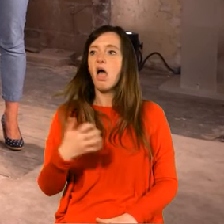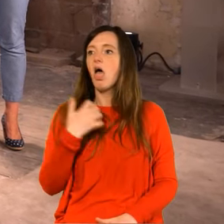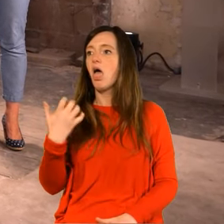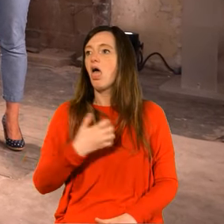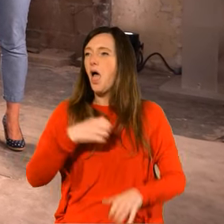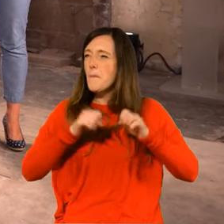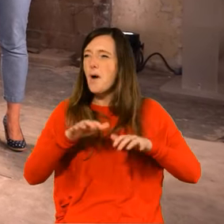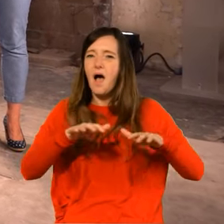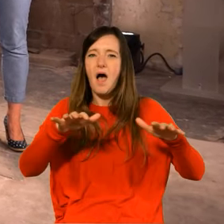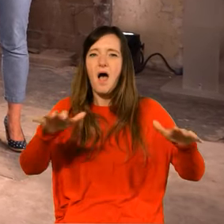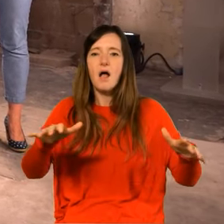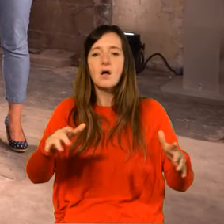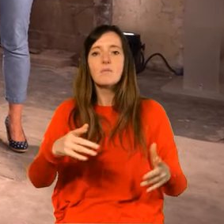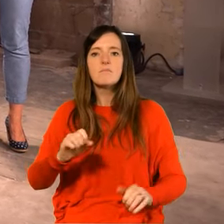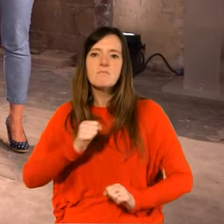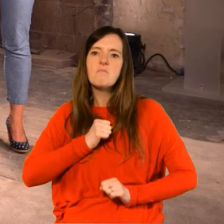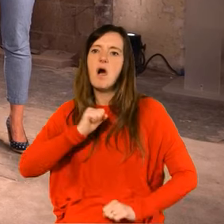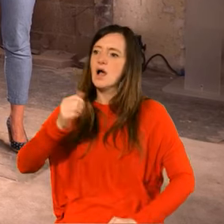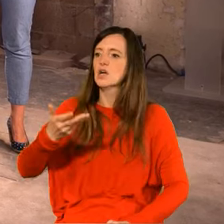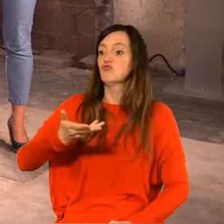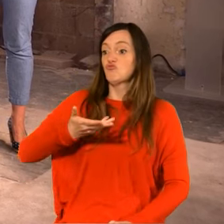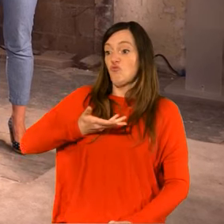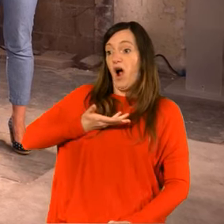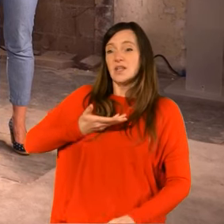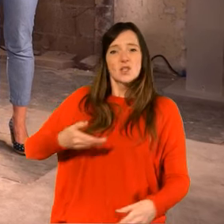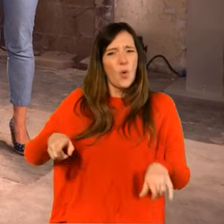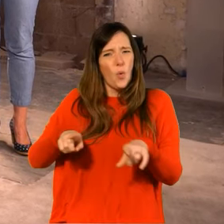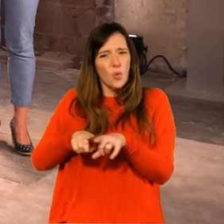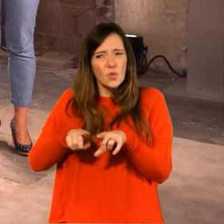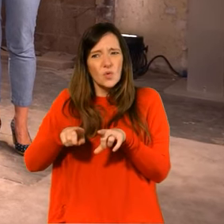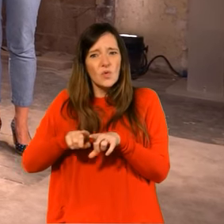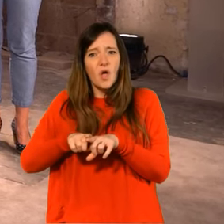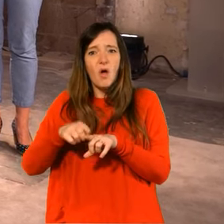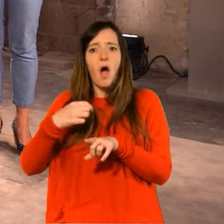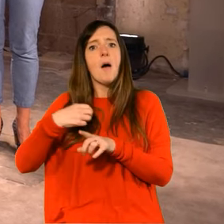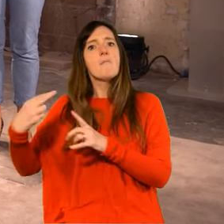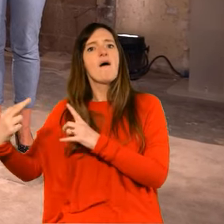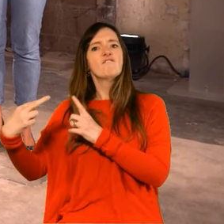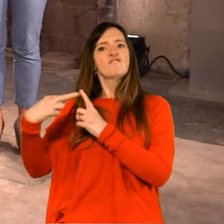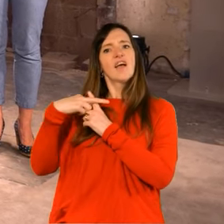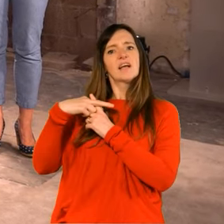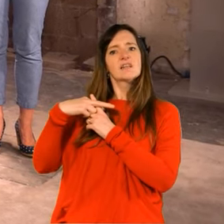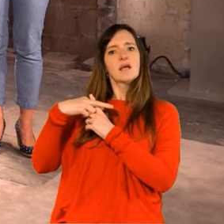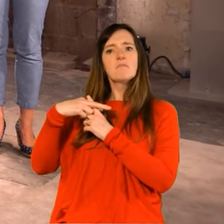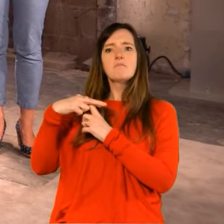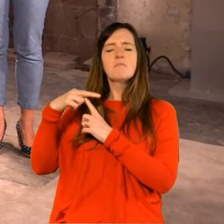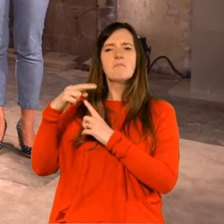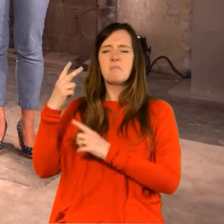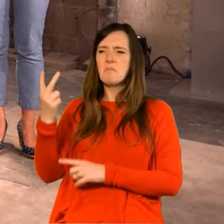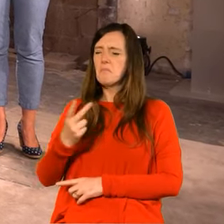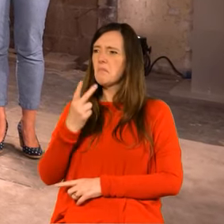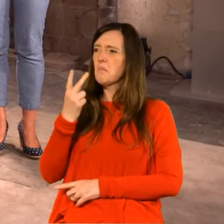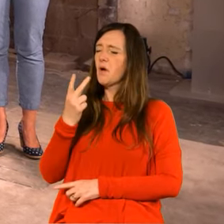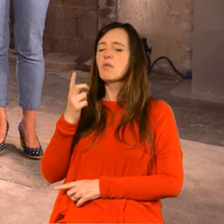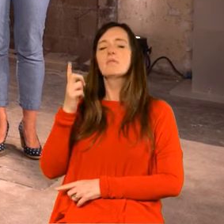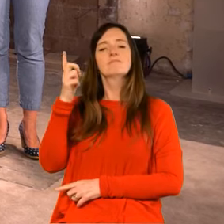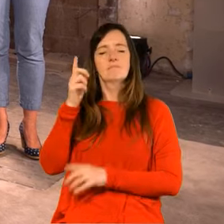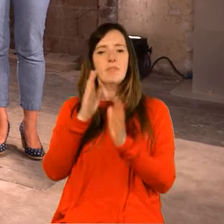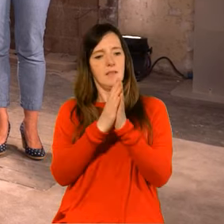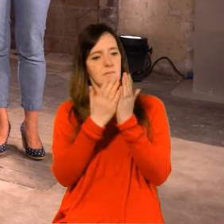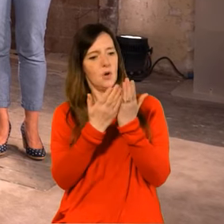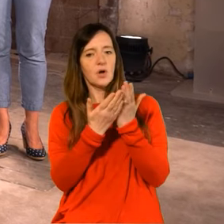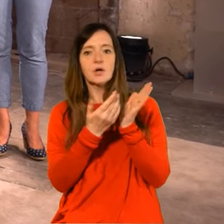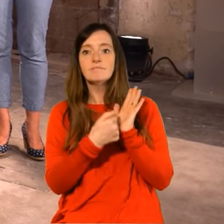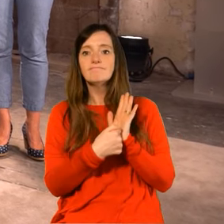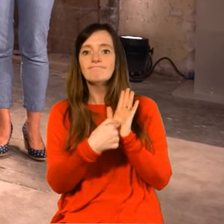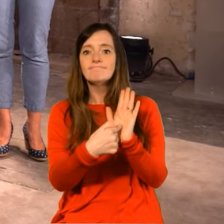cheek by jowl with incessant, dubious claims of victimisation, Peter Maiden provides us with an alternative,